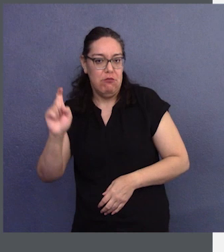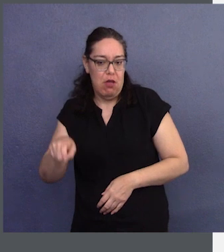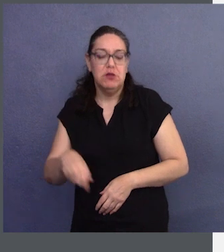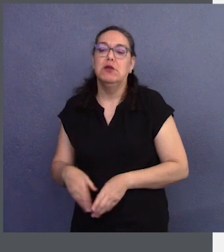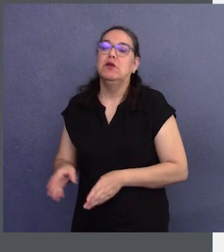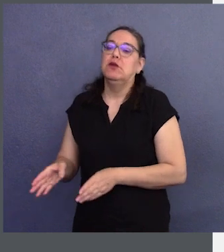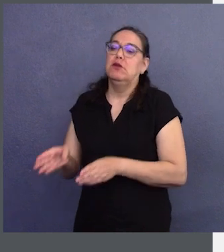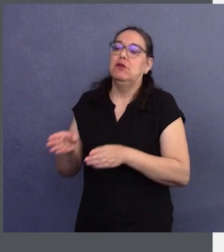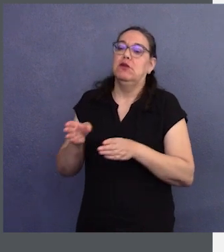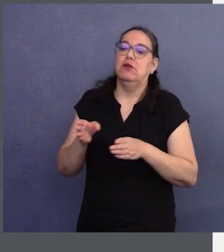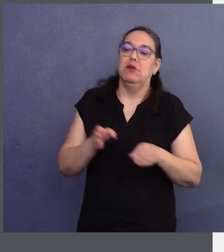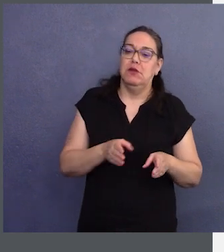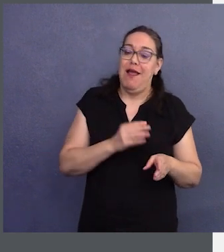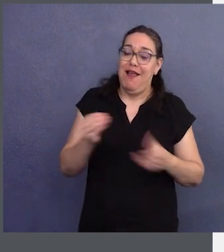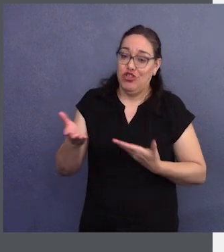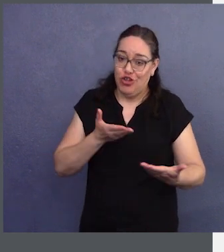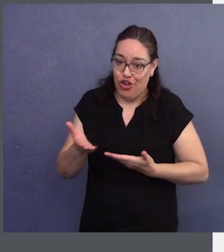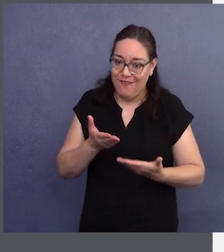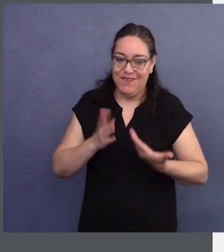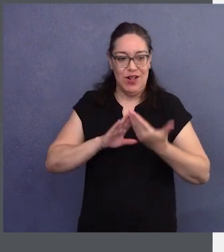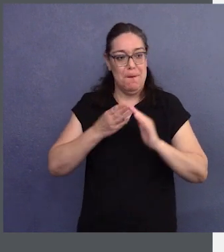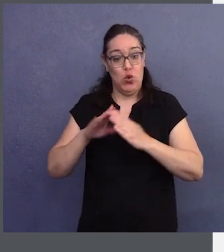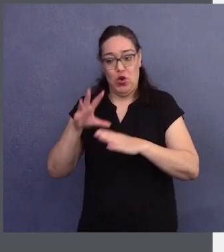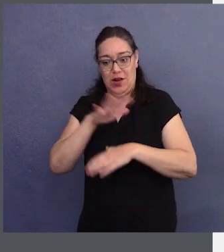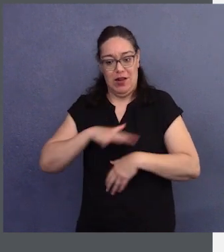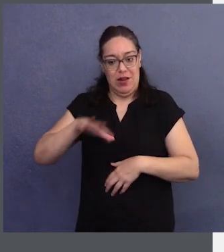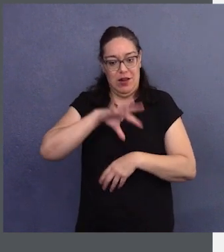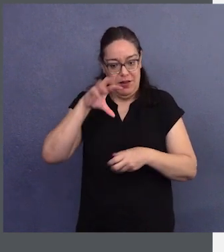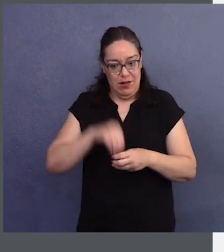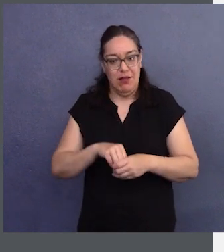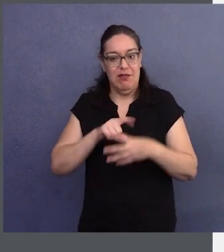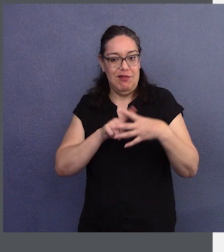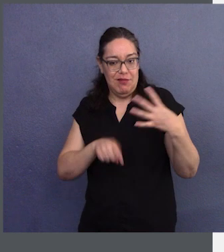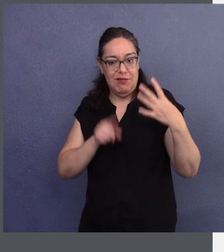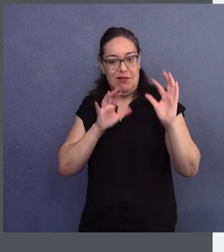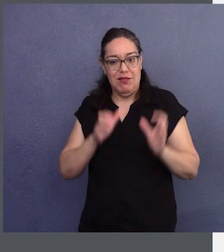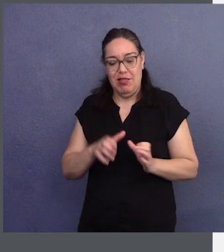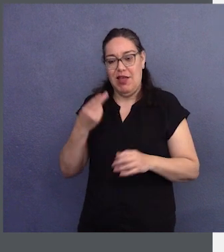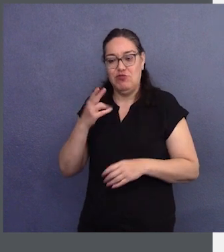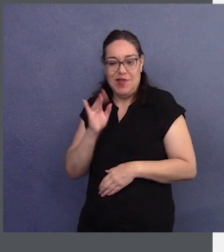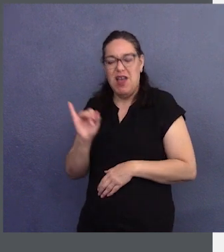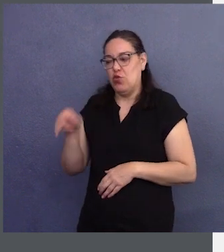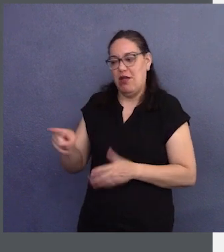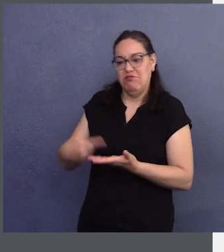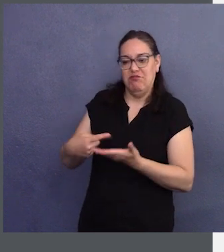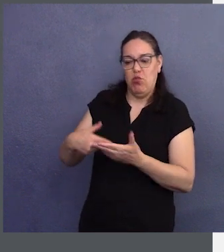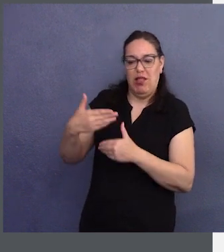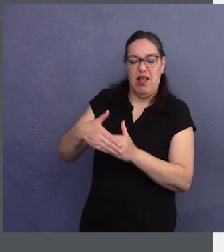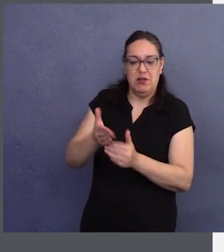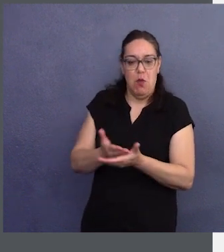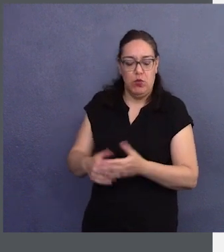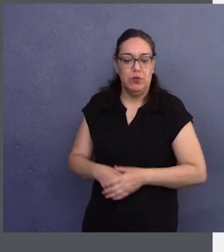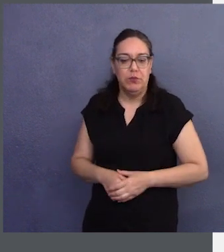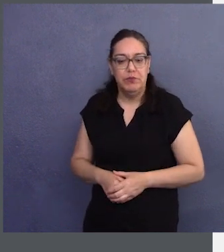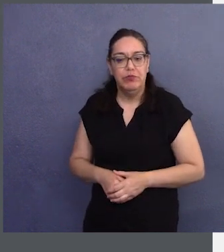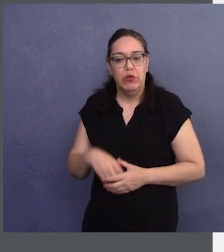it says, and serve a community in quartile 1 on the HPI. So we can talk about that on the next component as